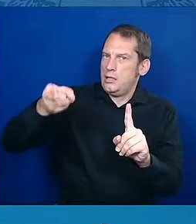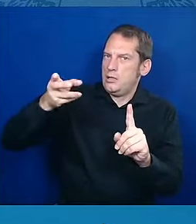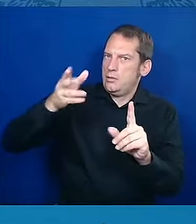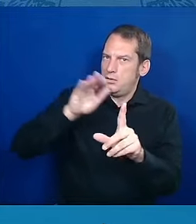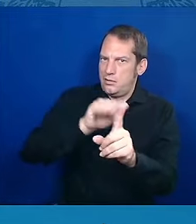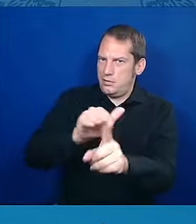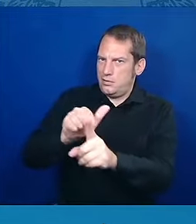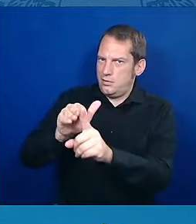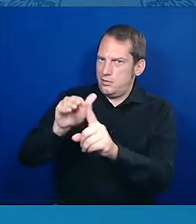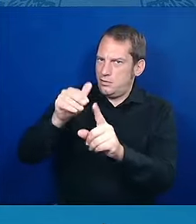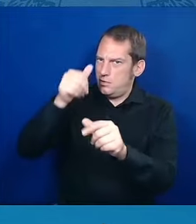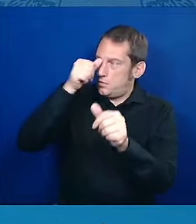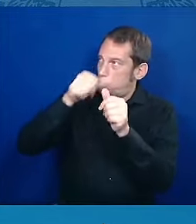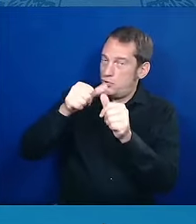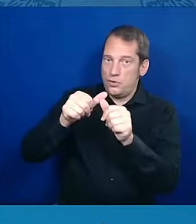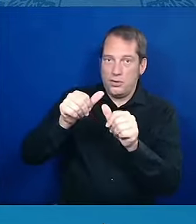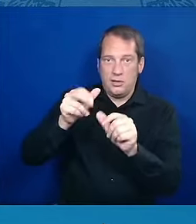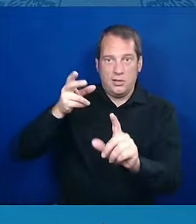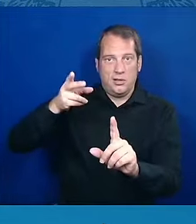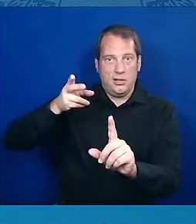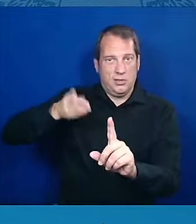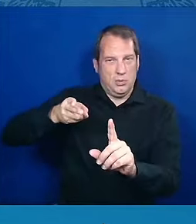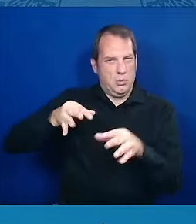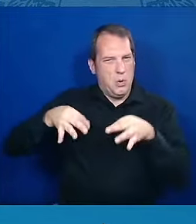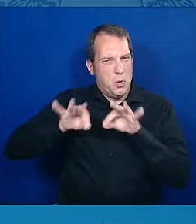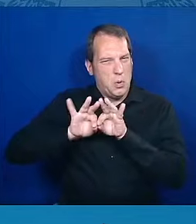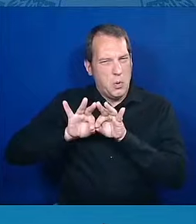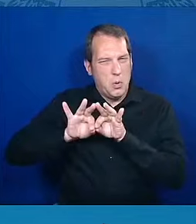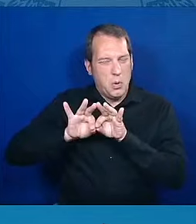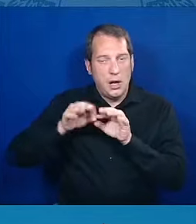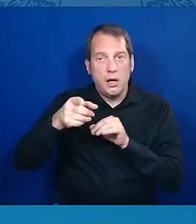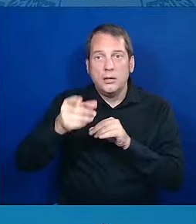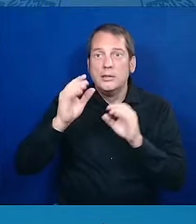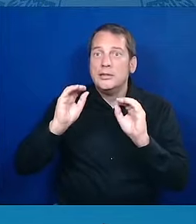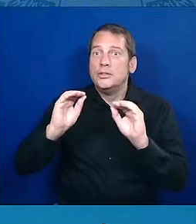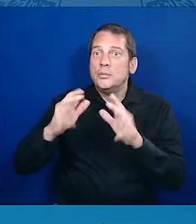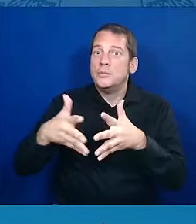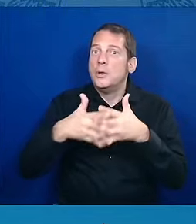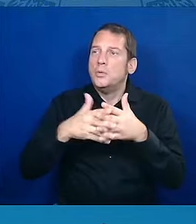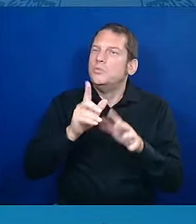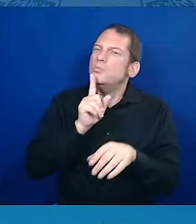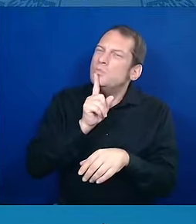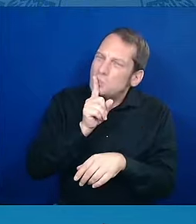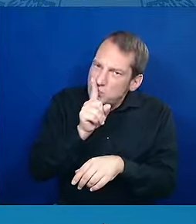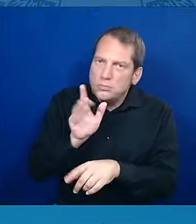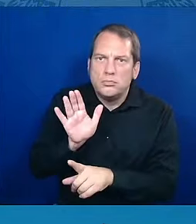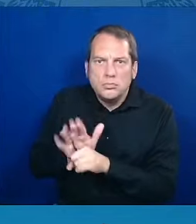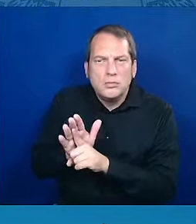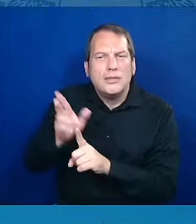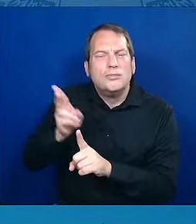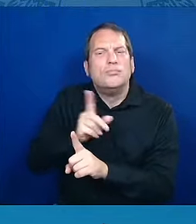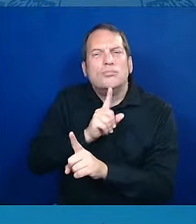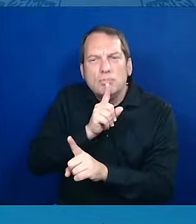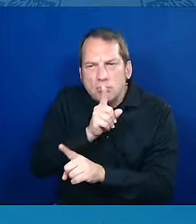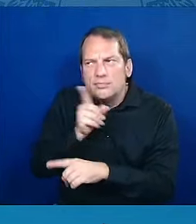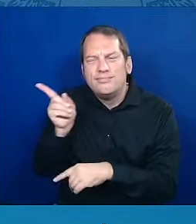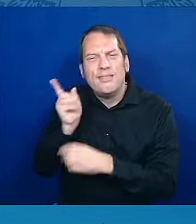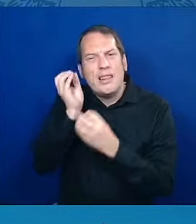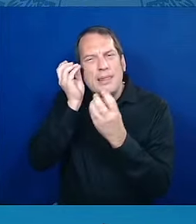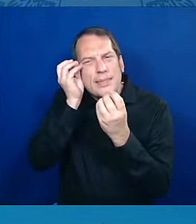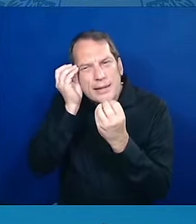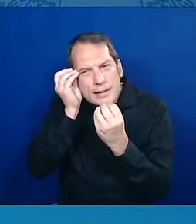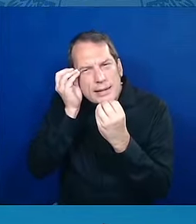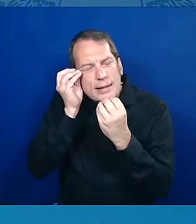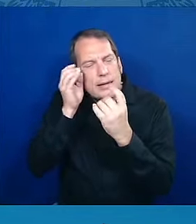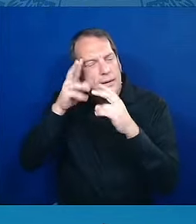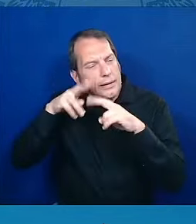talks about his work and our country, understanding what it means in terms of what we do